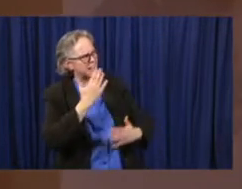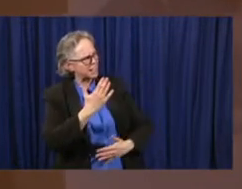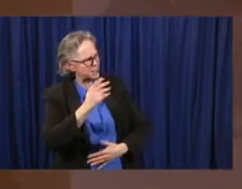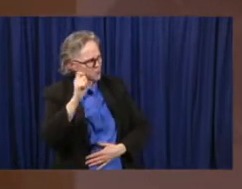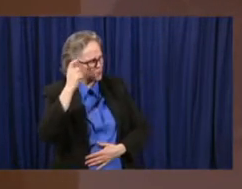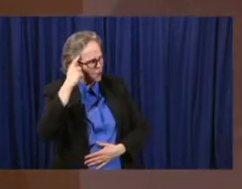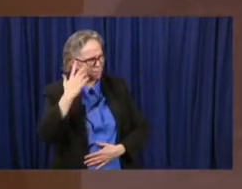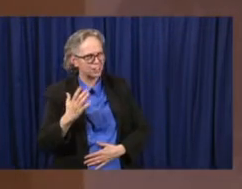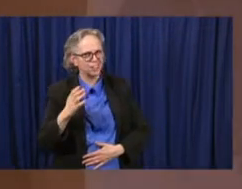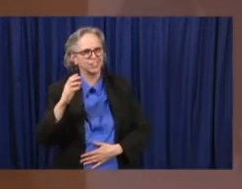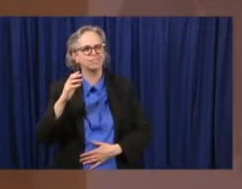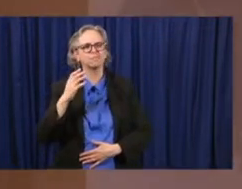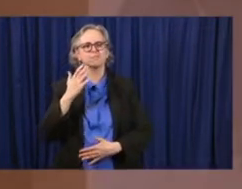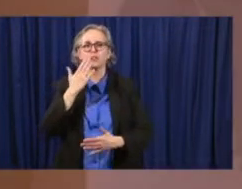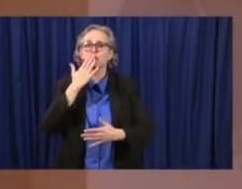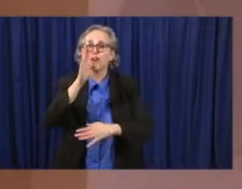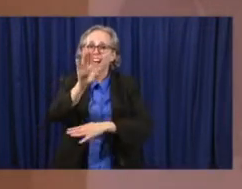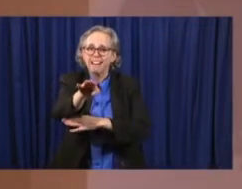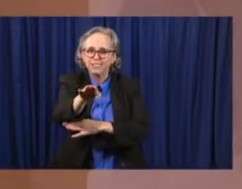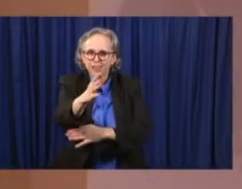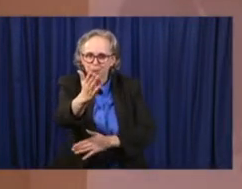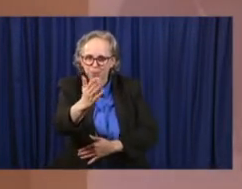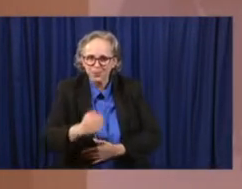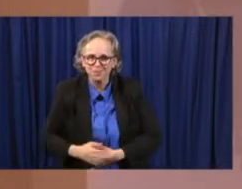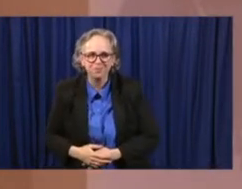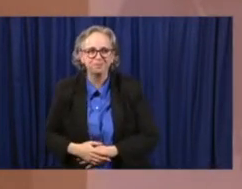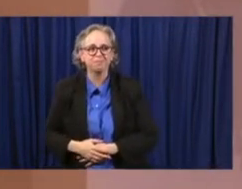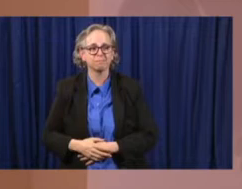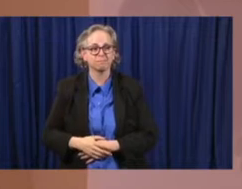Good afternoon. As the governor mentioned,